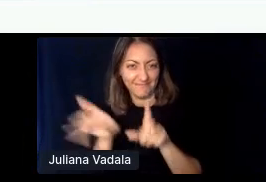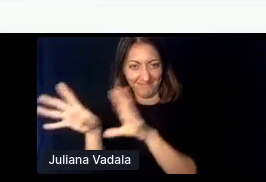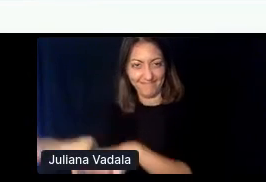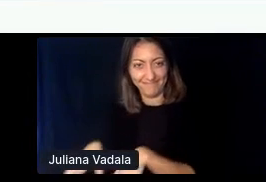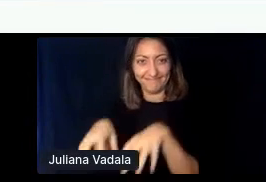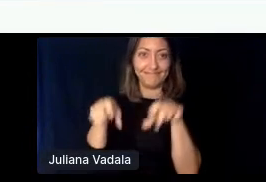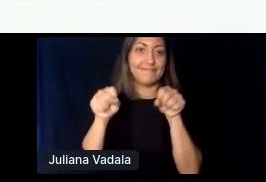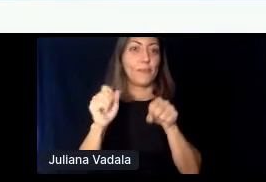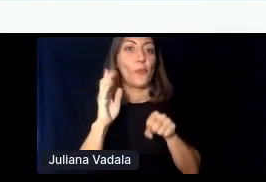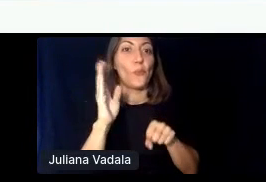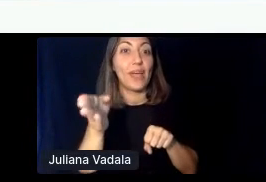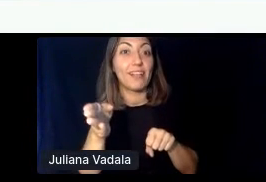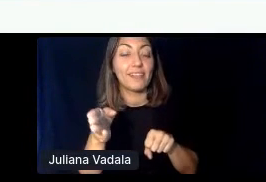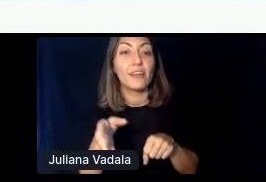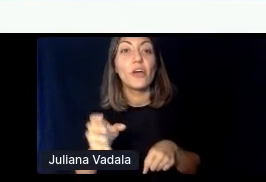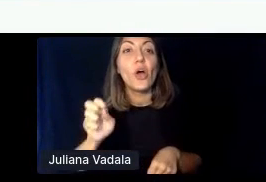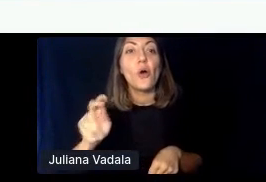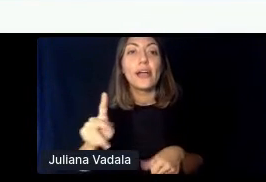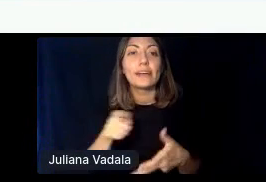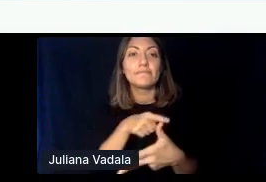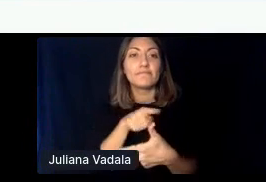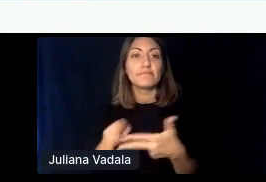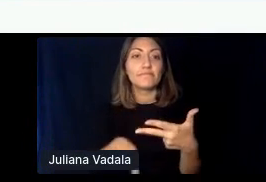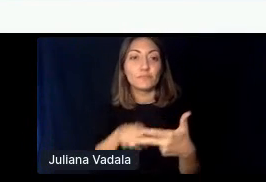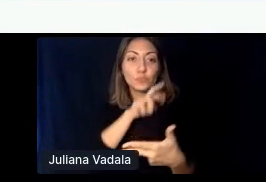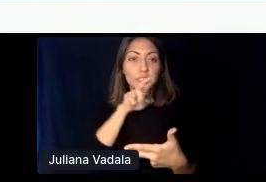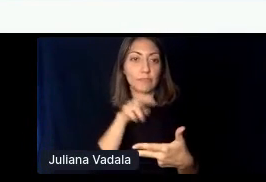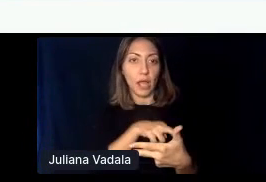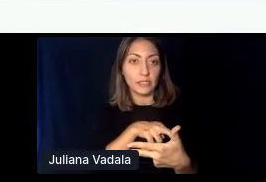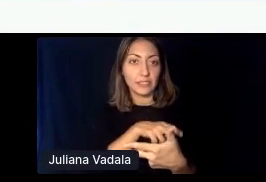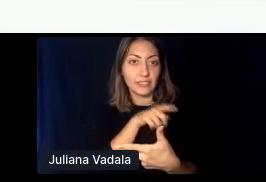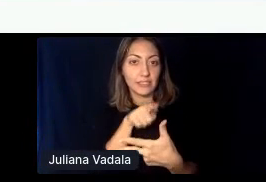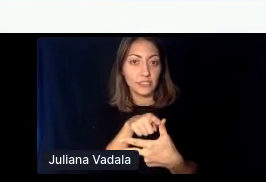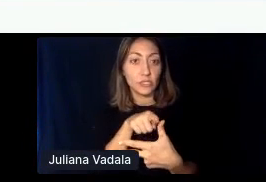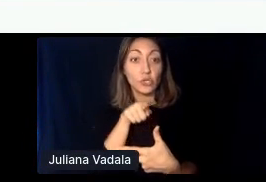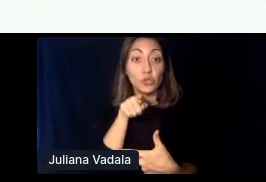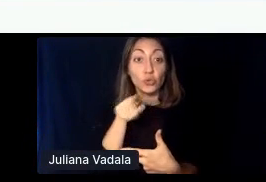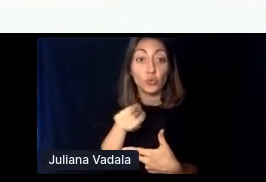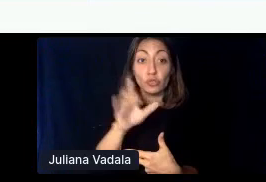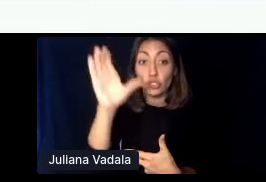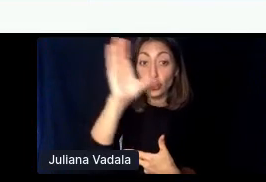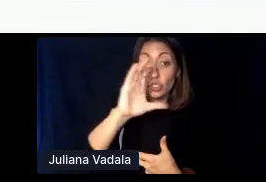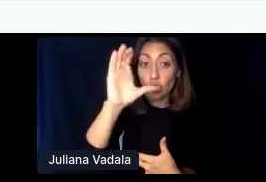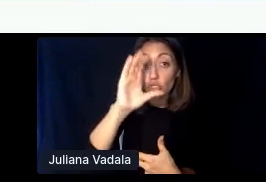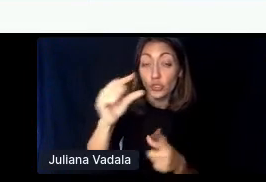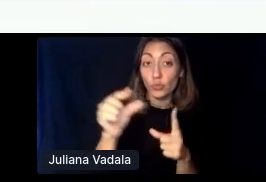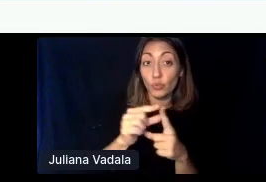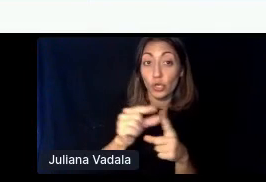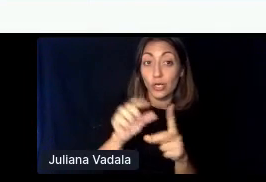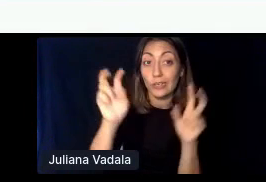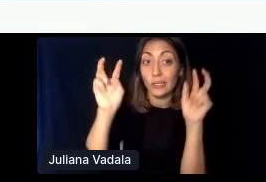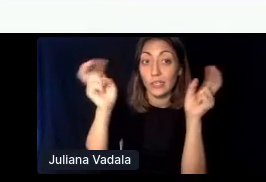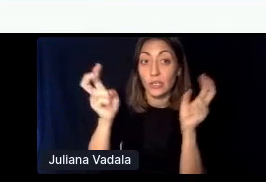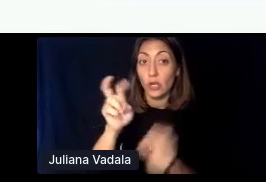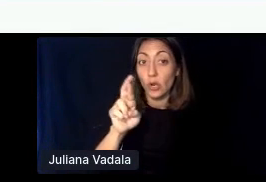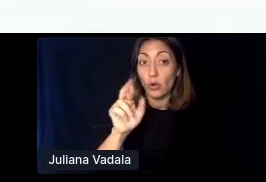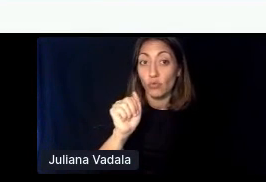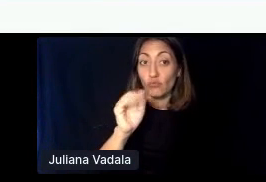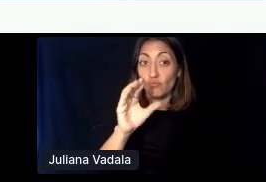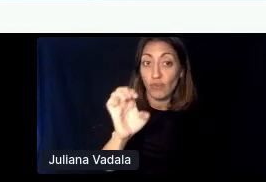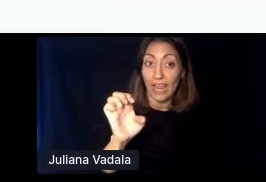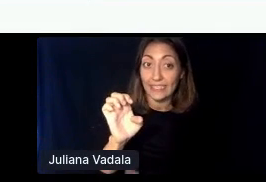first option is you search the term race in the list of pre-written responses and select and send a response